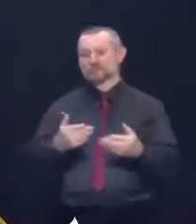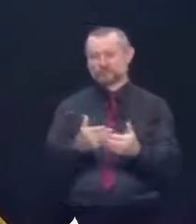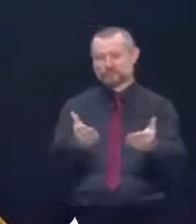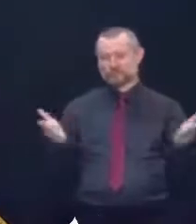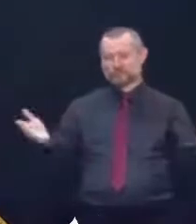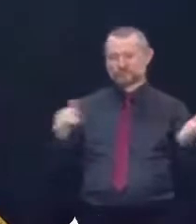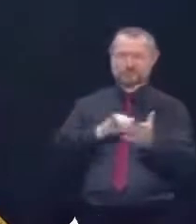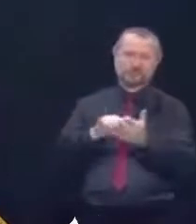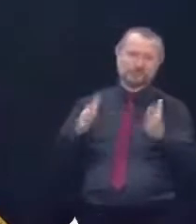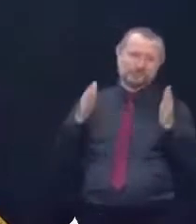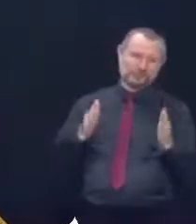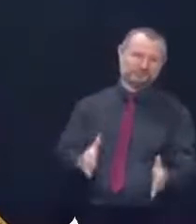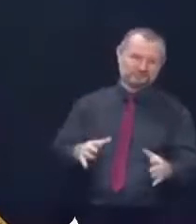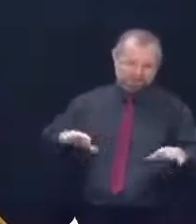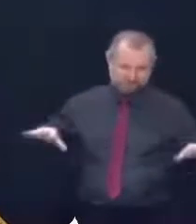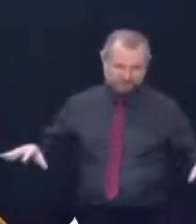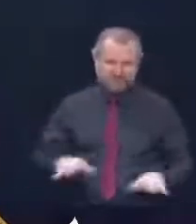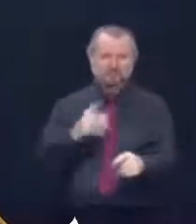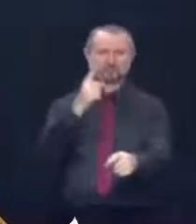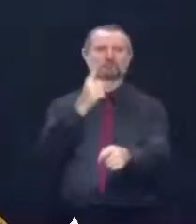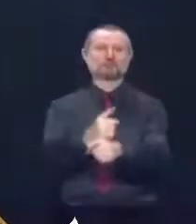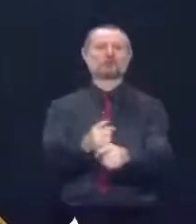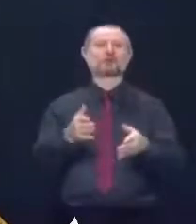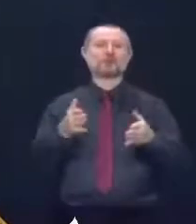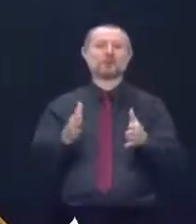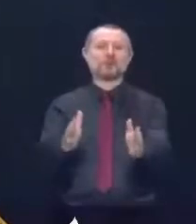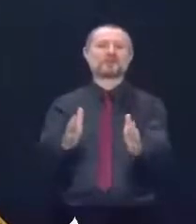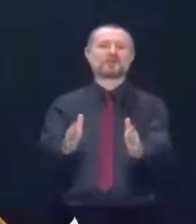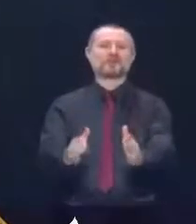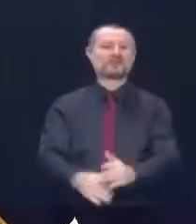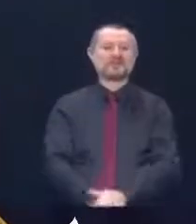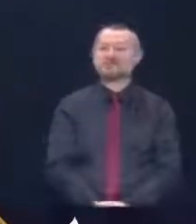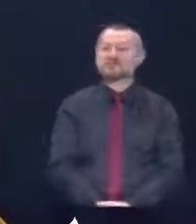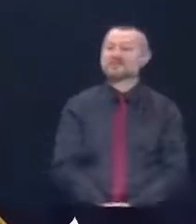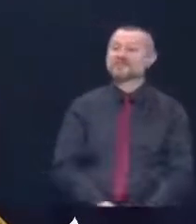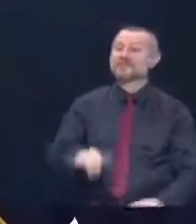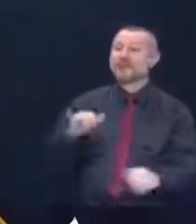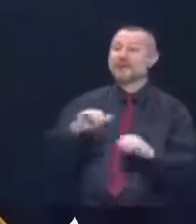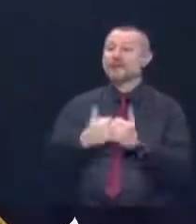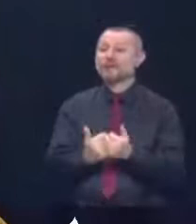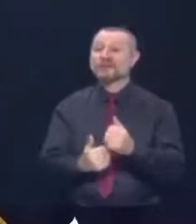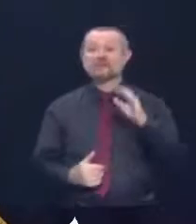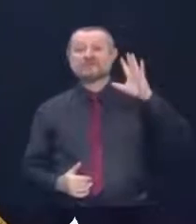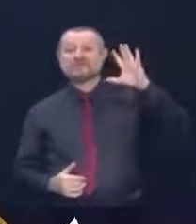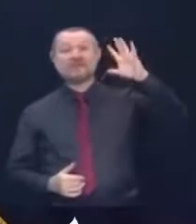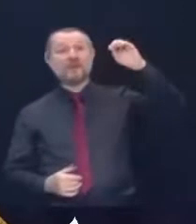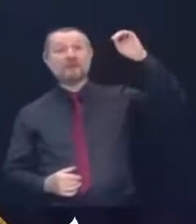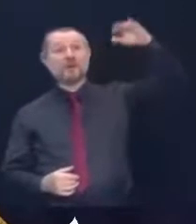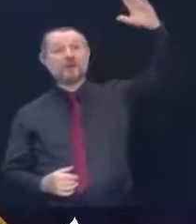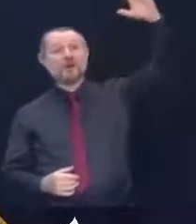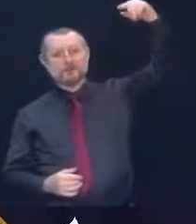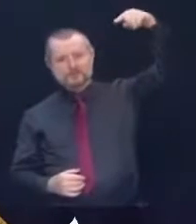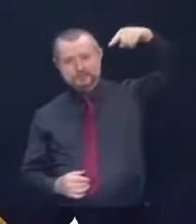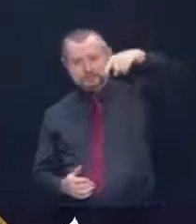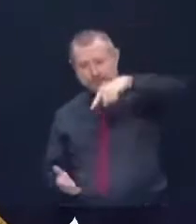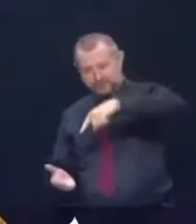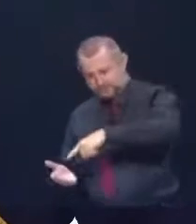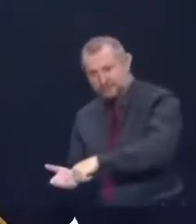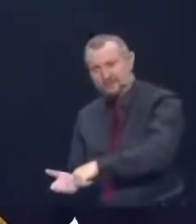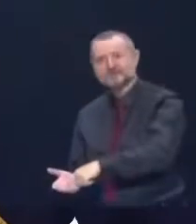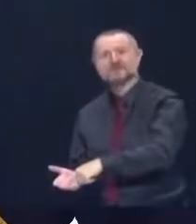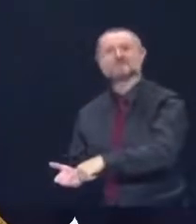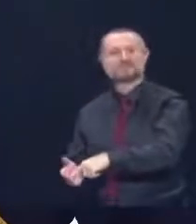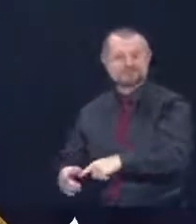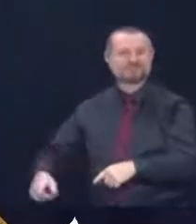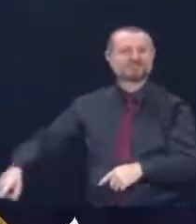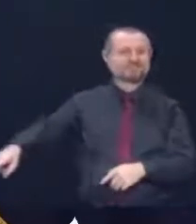did respond. And that's how you go from a 50% infection rate to a 1% infection rate. And